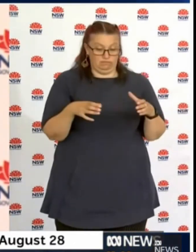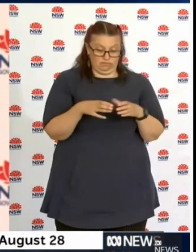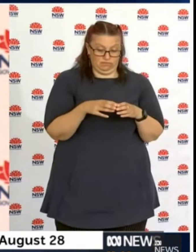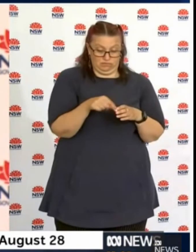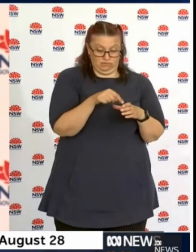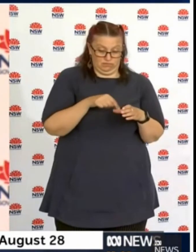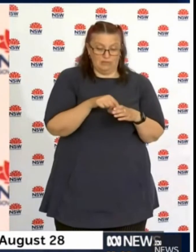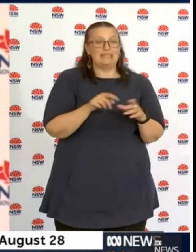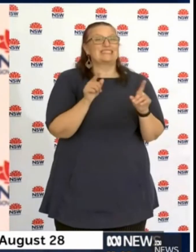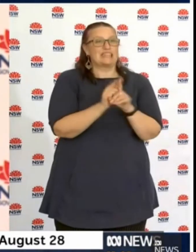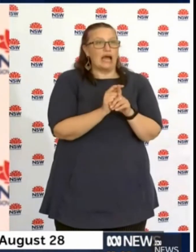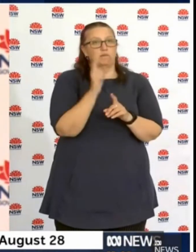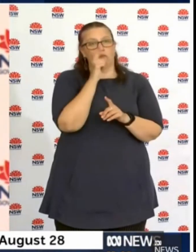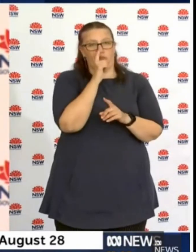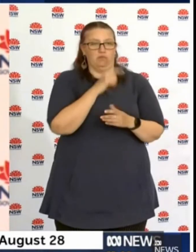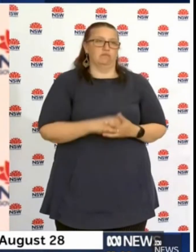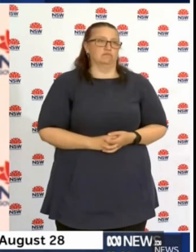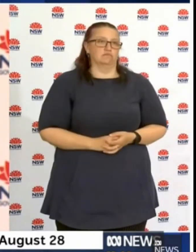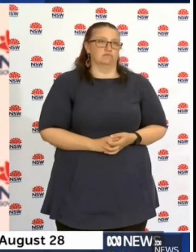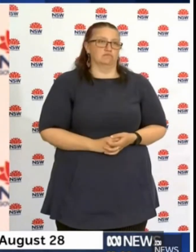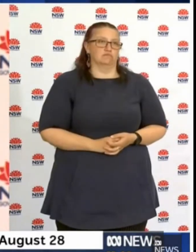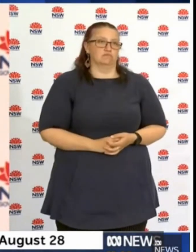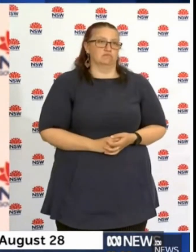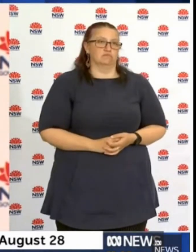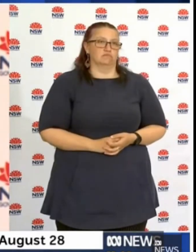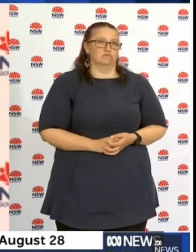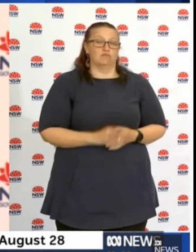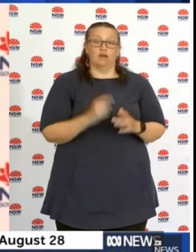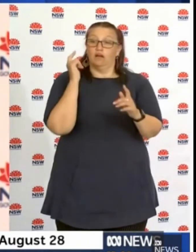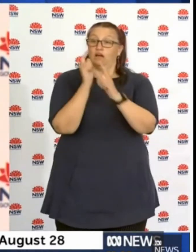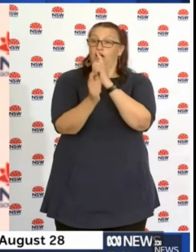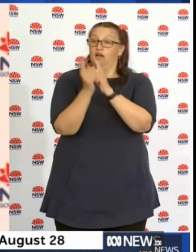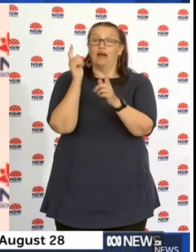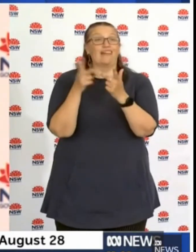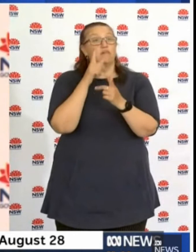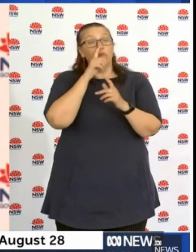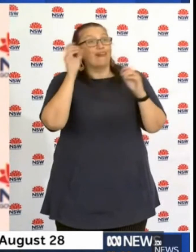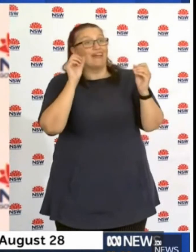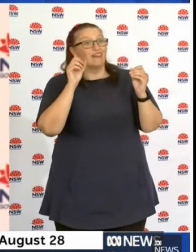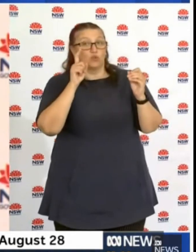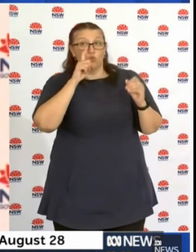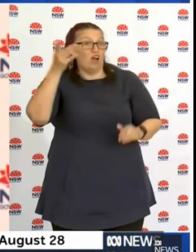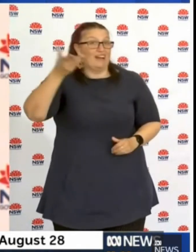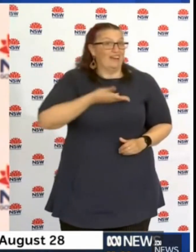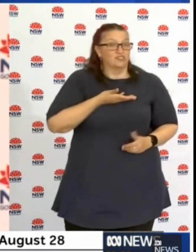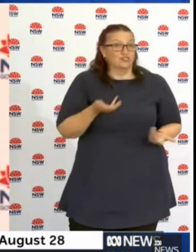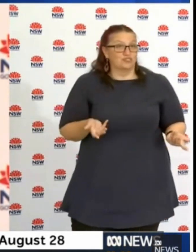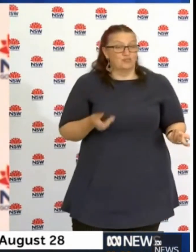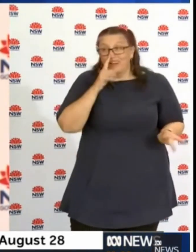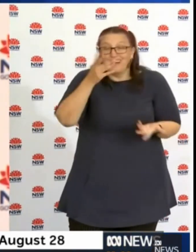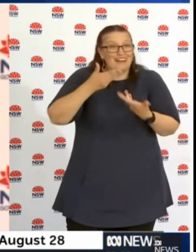interactions with anyone else, that limits the transmission. So in summary, my advice is we need to do all we